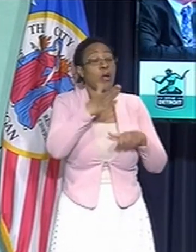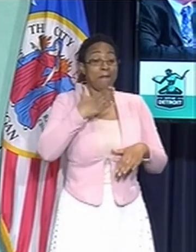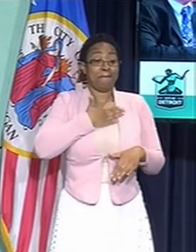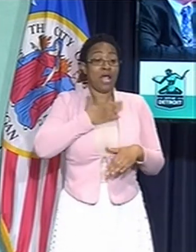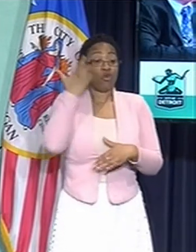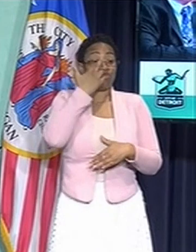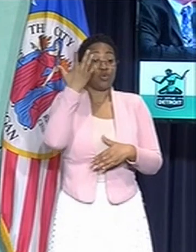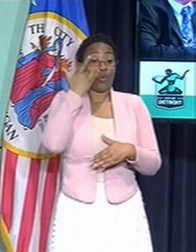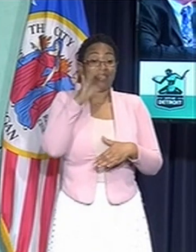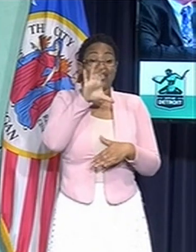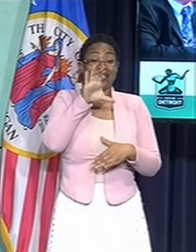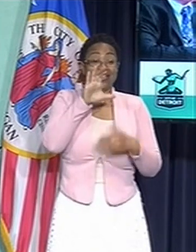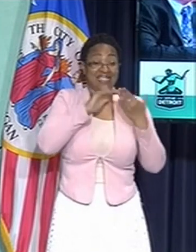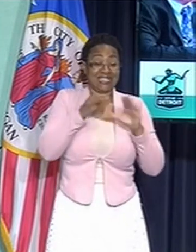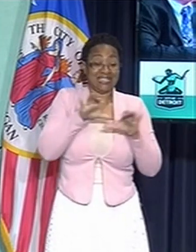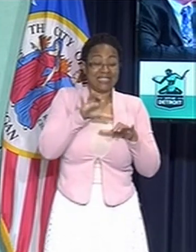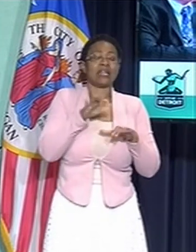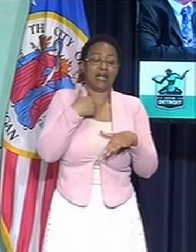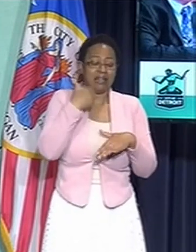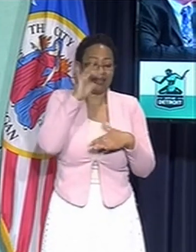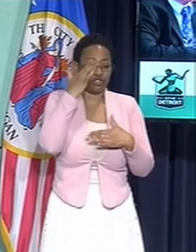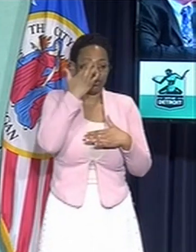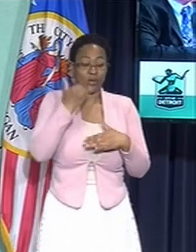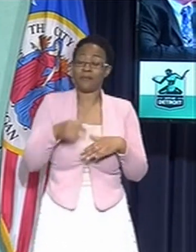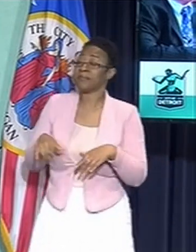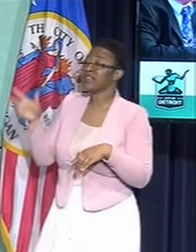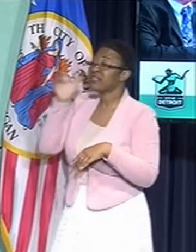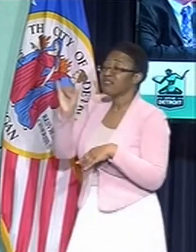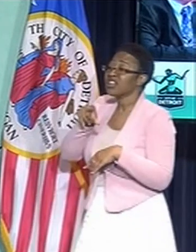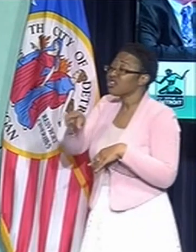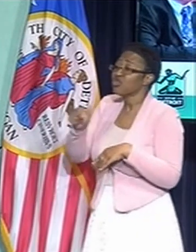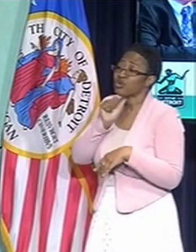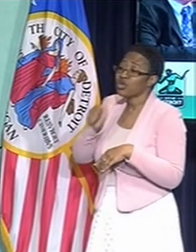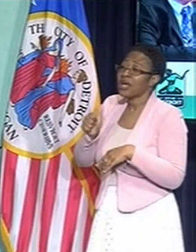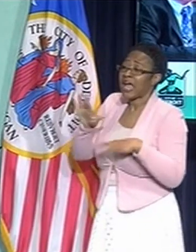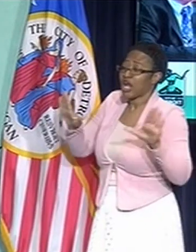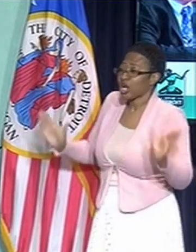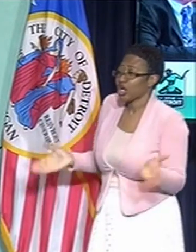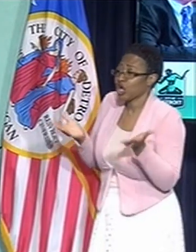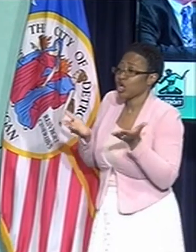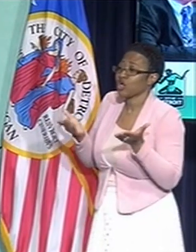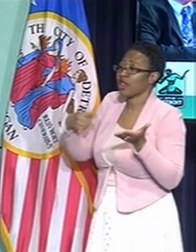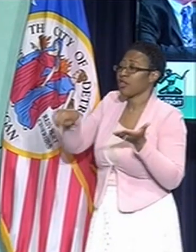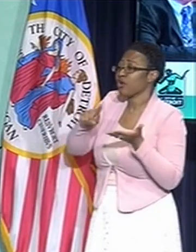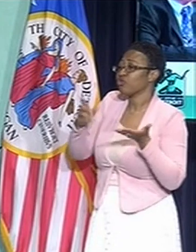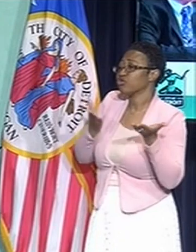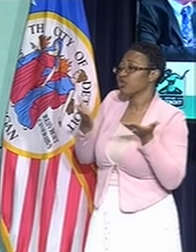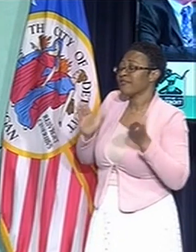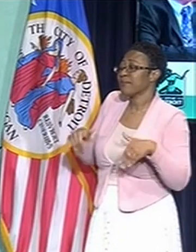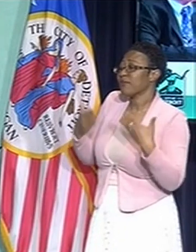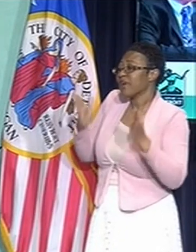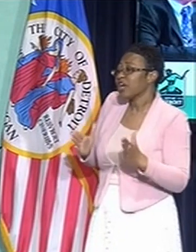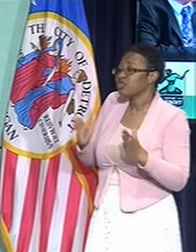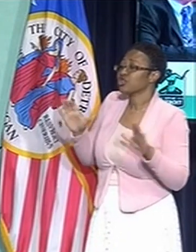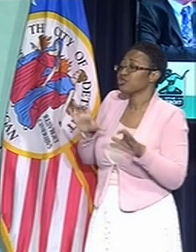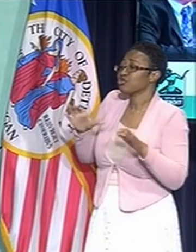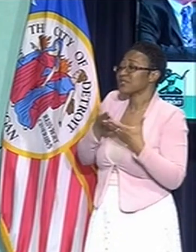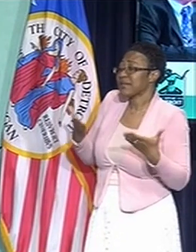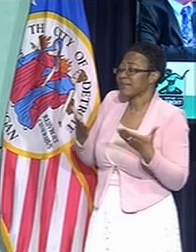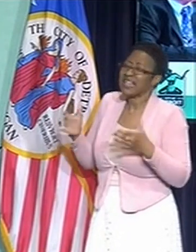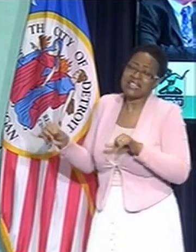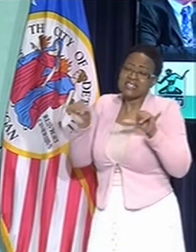the city did it. Okay, but it sounds like that you wouldn't encourage these service providers to do something in